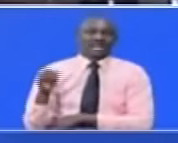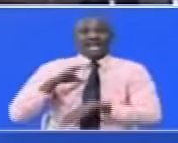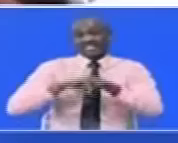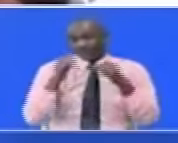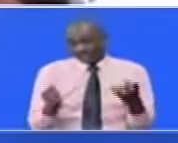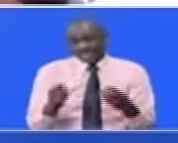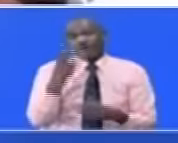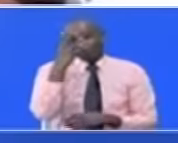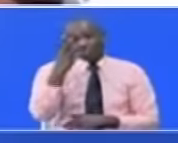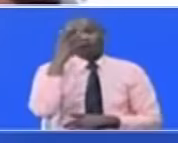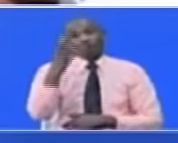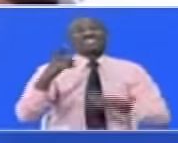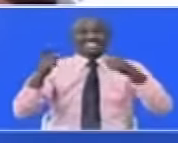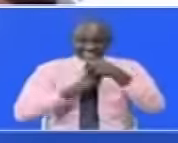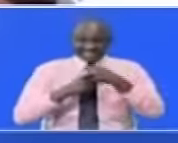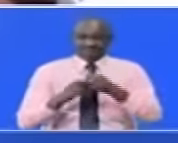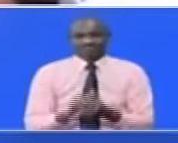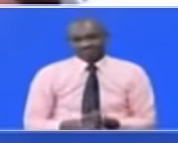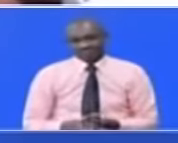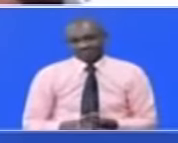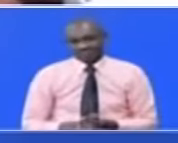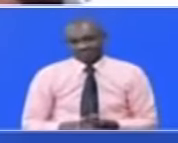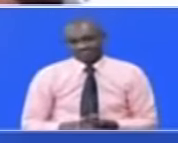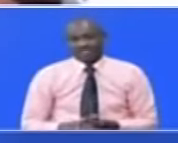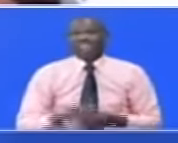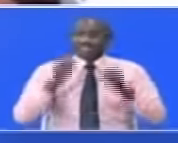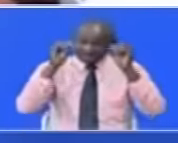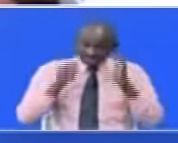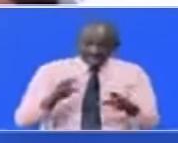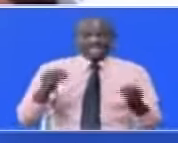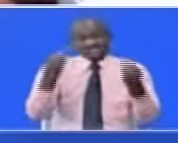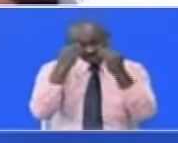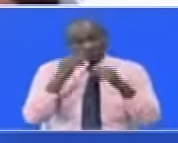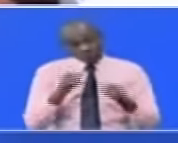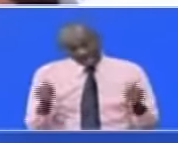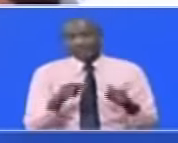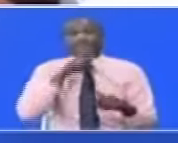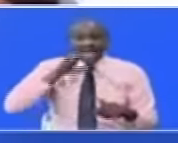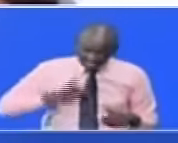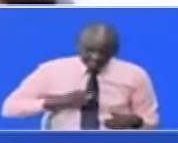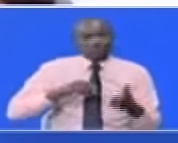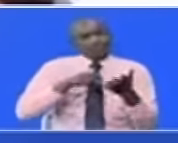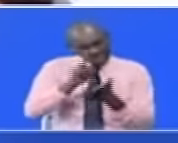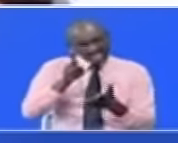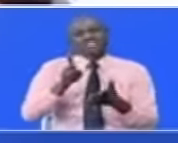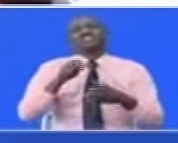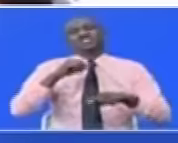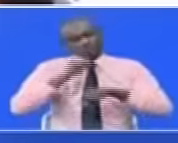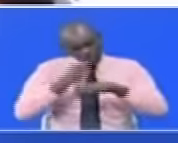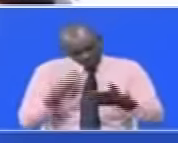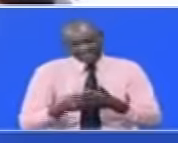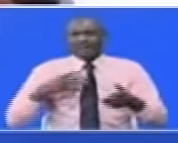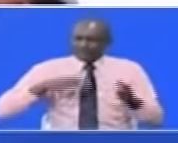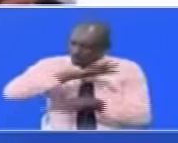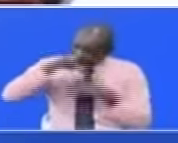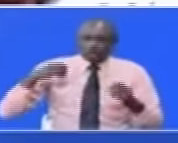attained 446 marks. Shukuru, walimu, kwa kutufunza, wazazi, kwa kulipa karo, na wengine wote